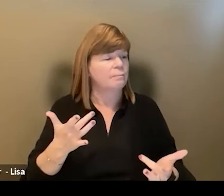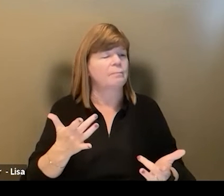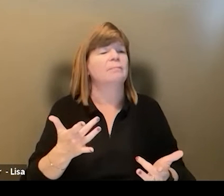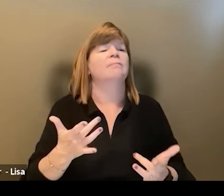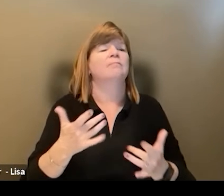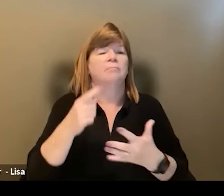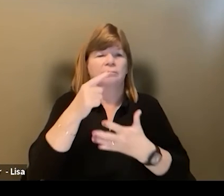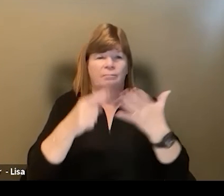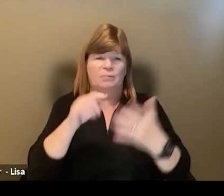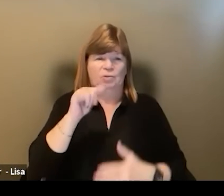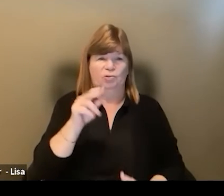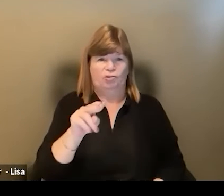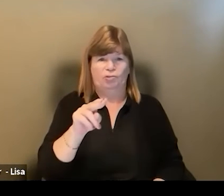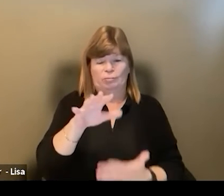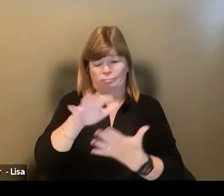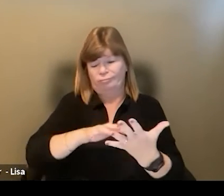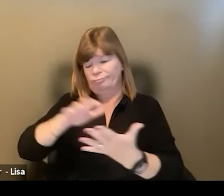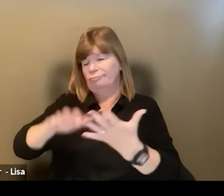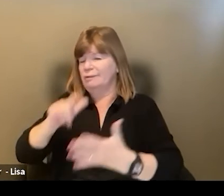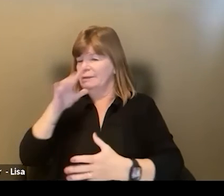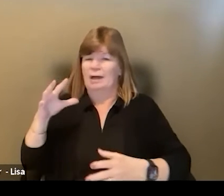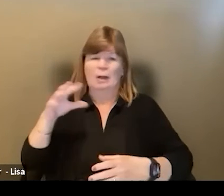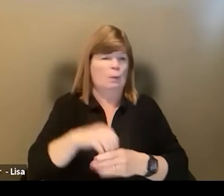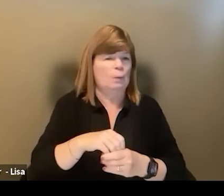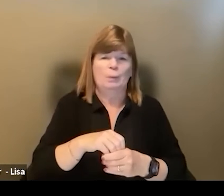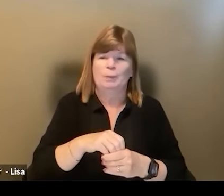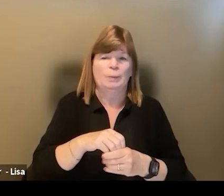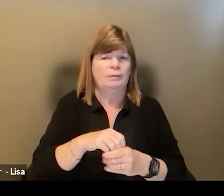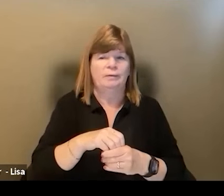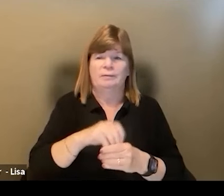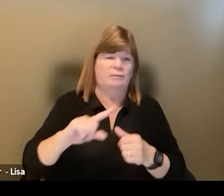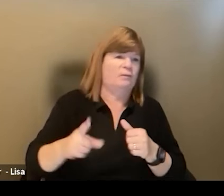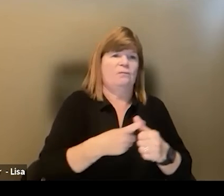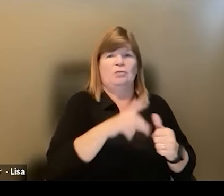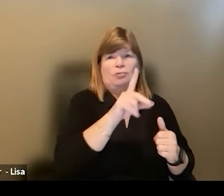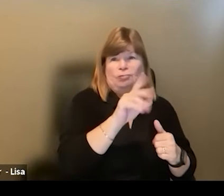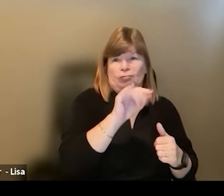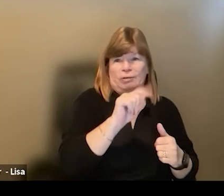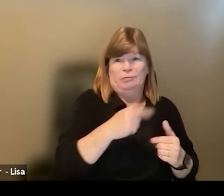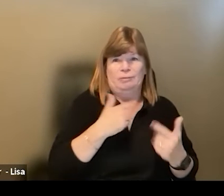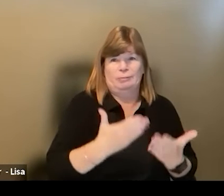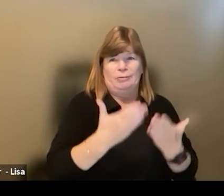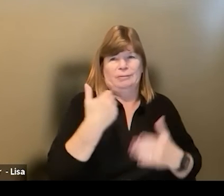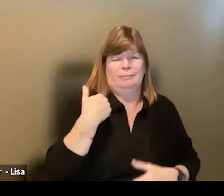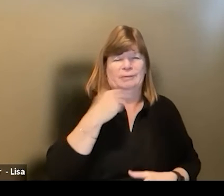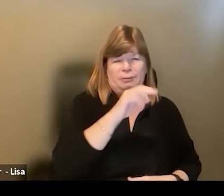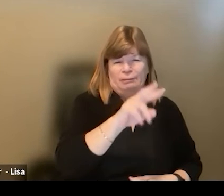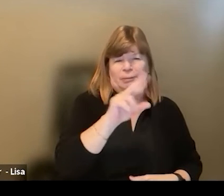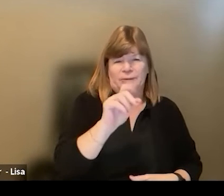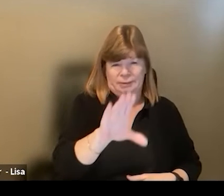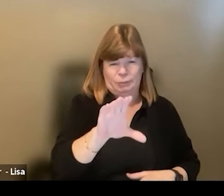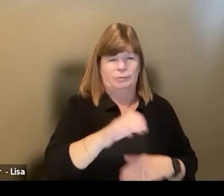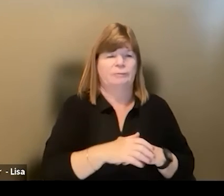in these January drafts that were not included in the first drafts that we presented on in December